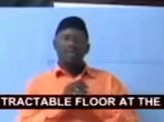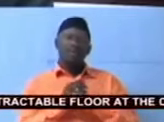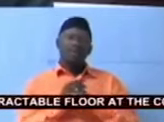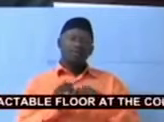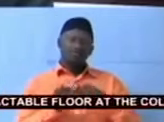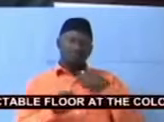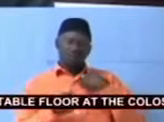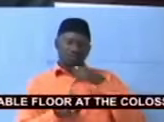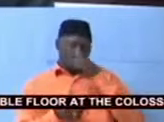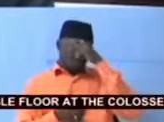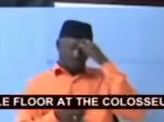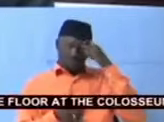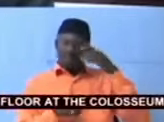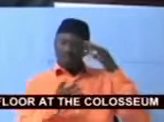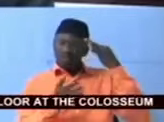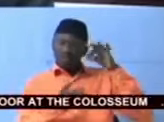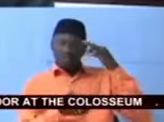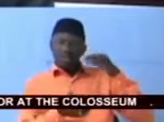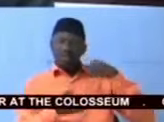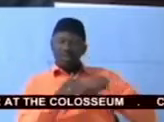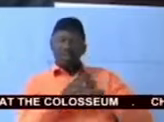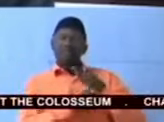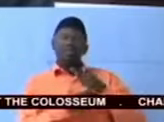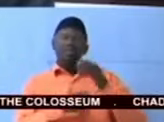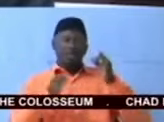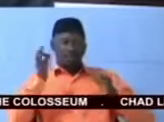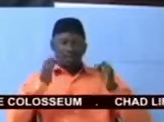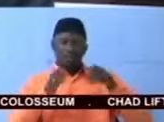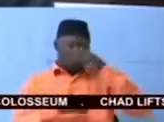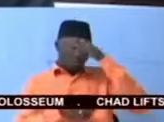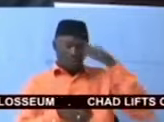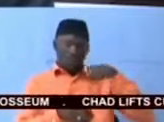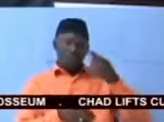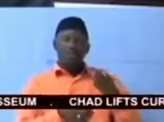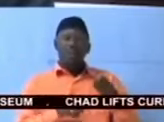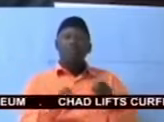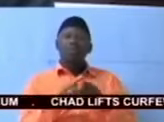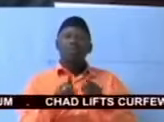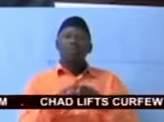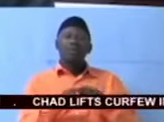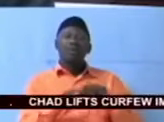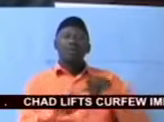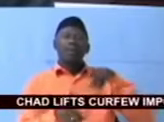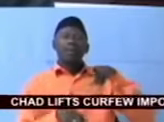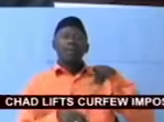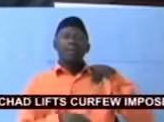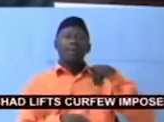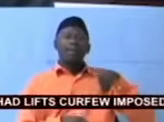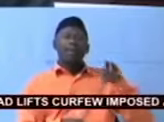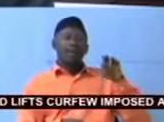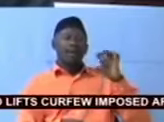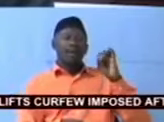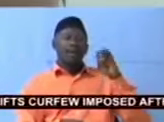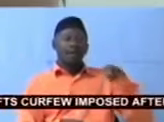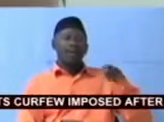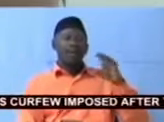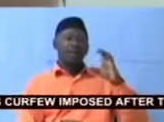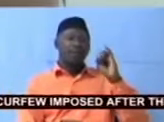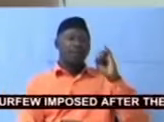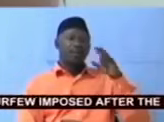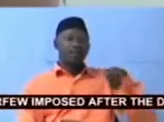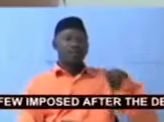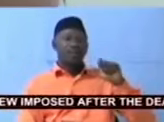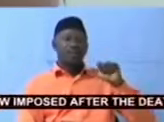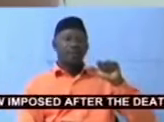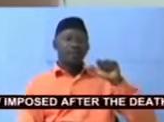Ma def nak suma jang ci wali até bobu ak principal magistrate bi ci waxtu. Mr. Gomez, can you tell this commission what the